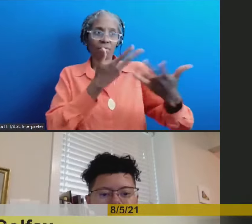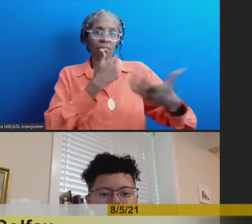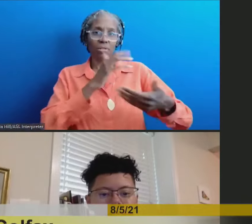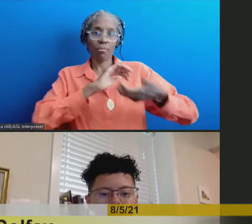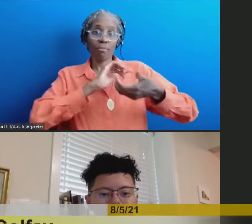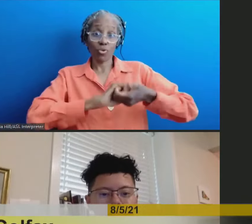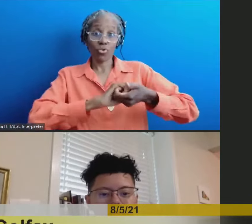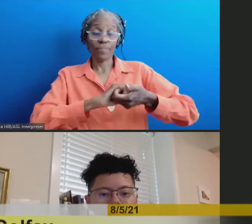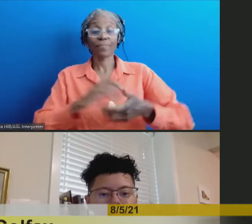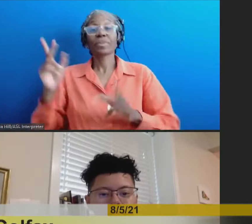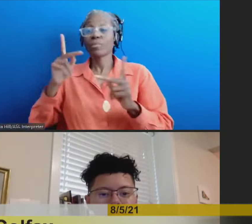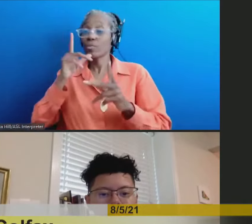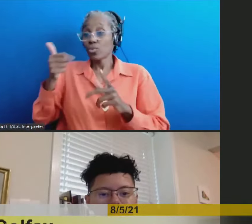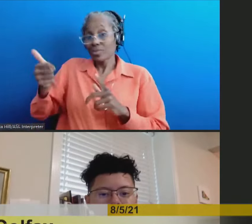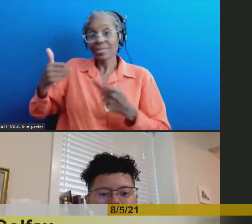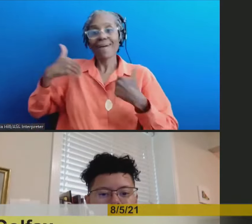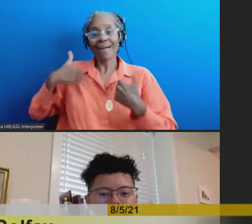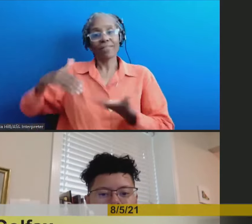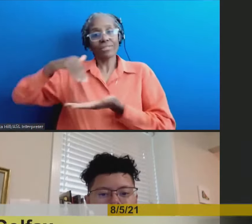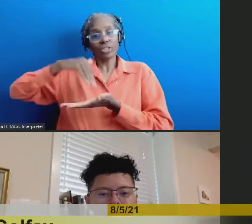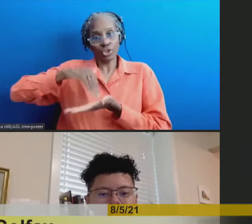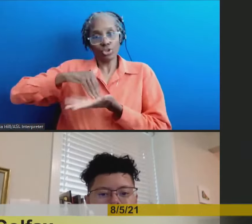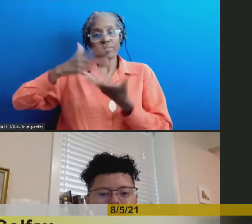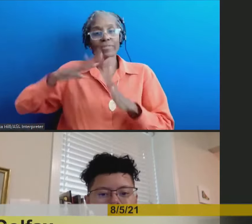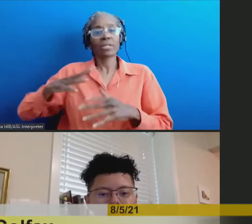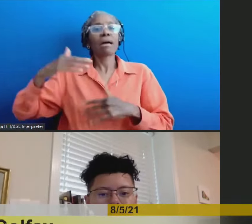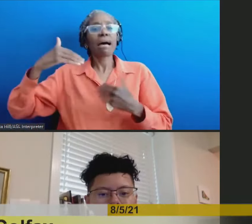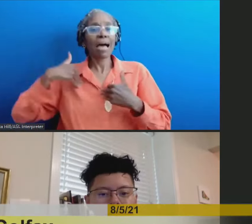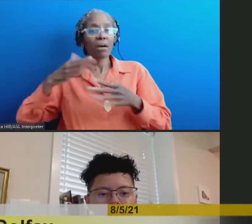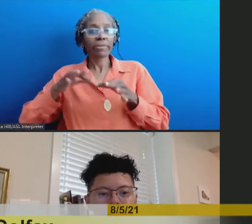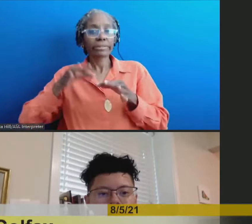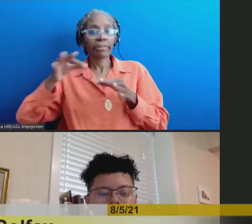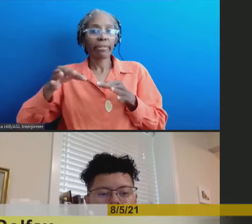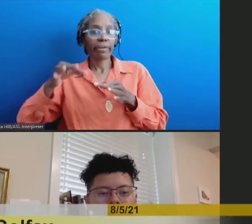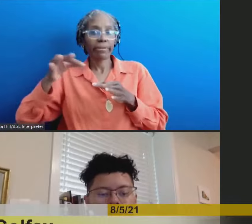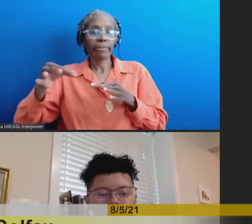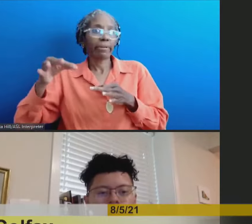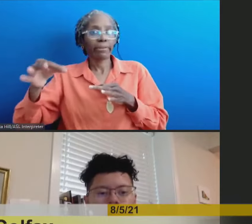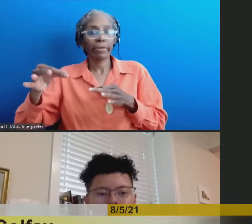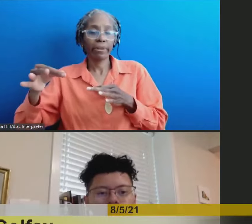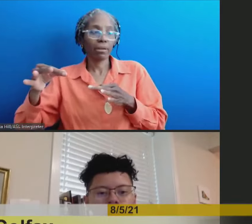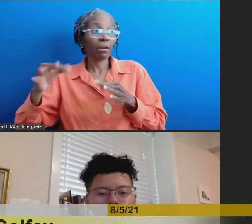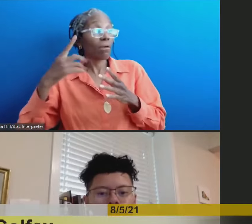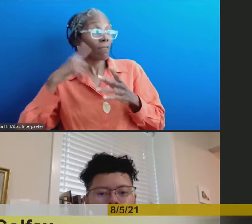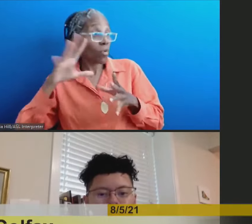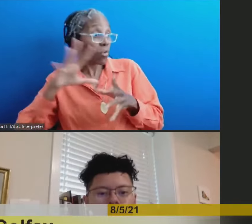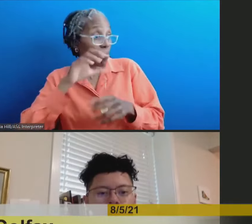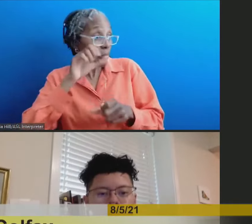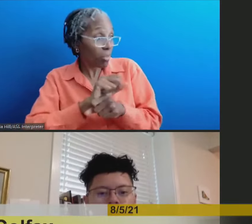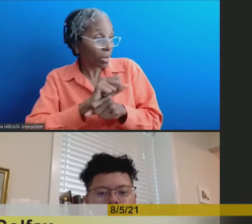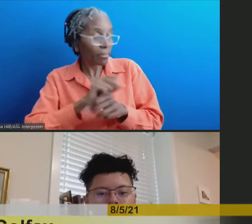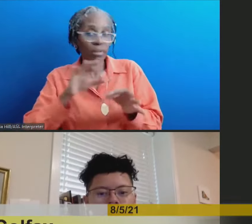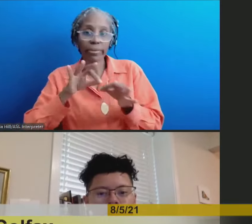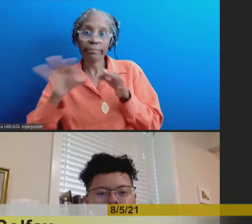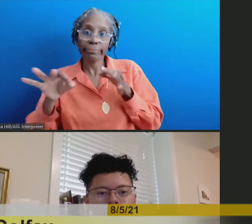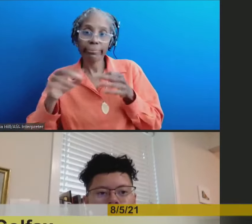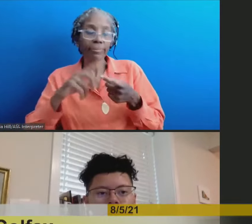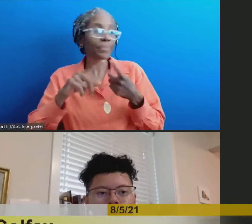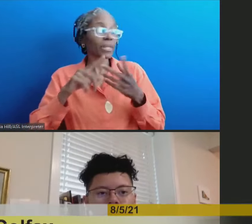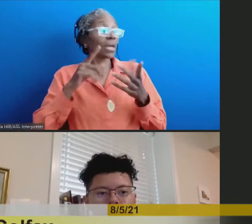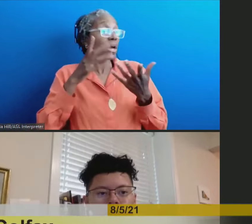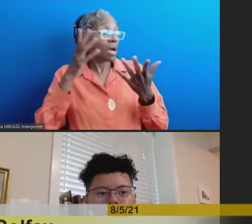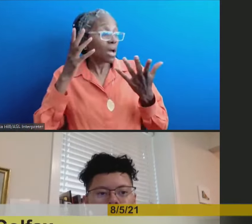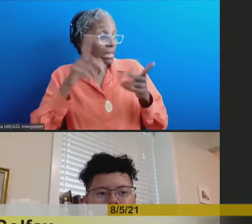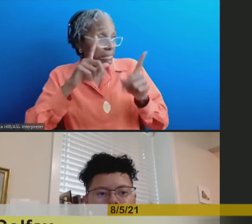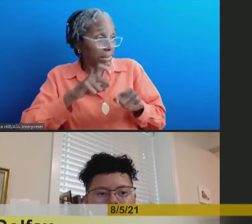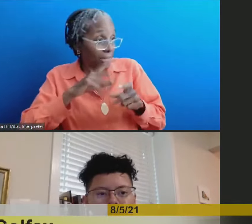have healthcare providers are experiencing some delays in both getting an appointment and some delays in getting